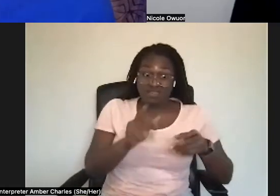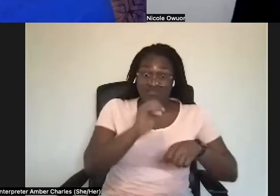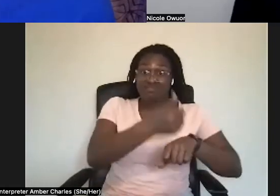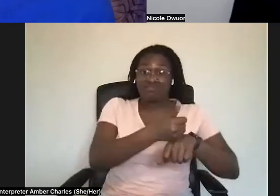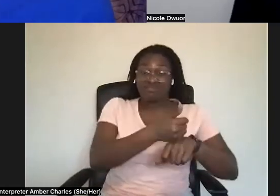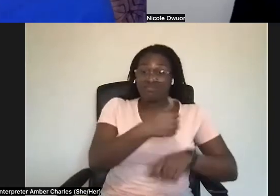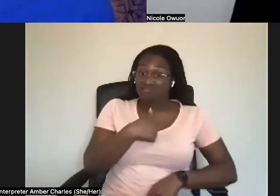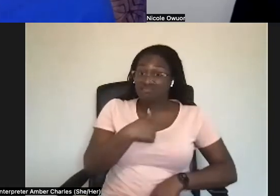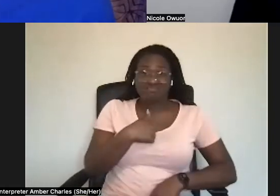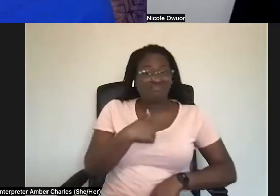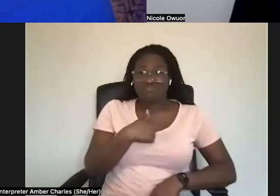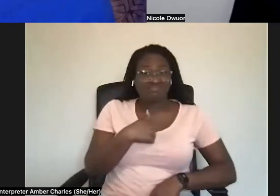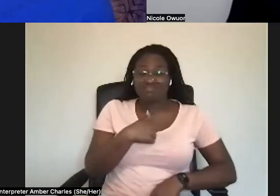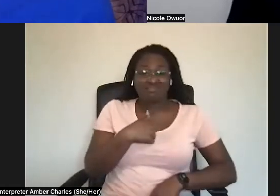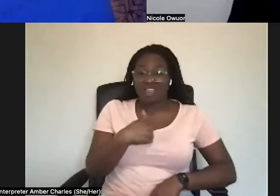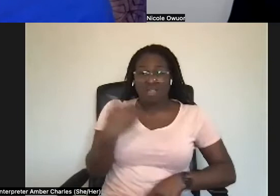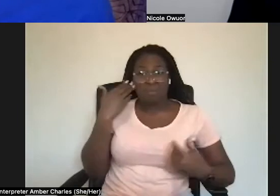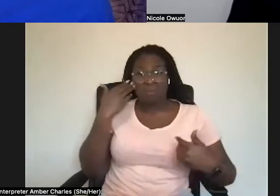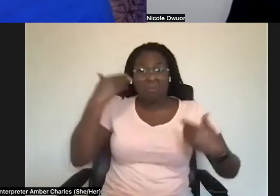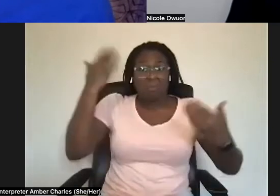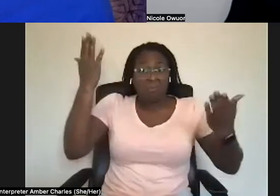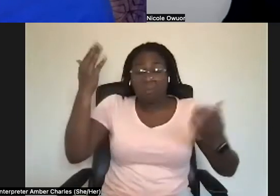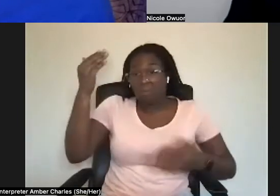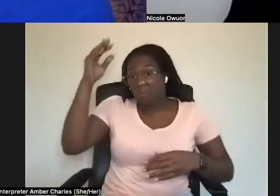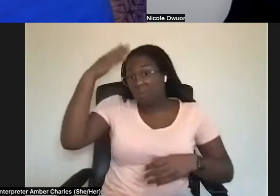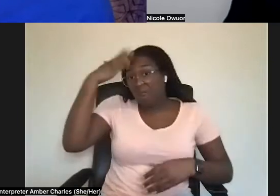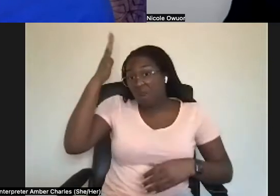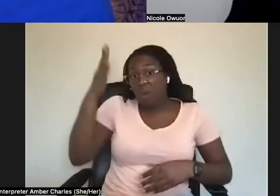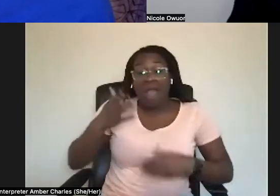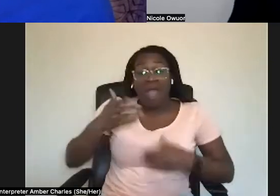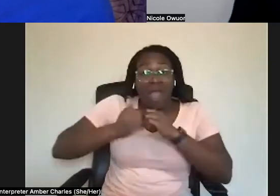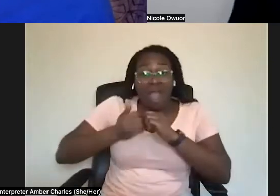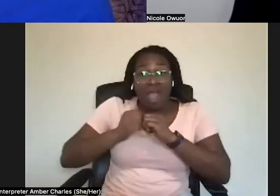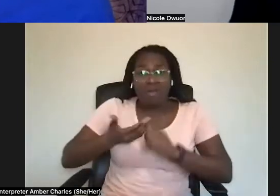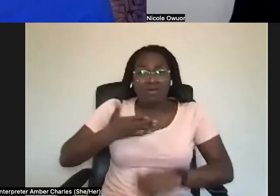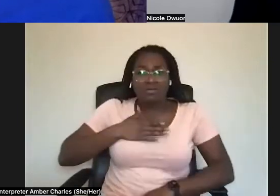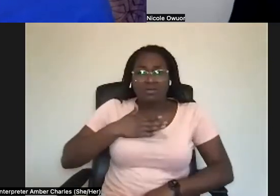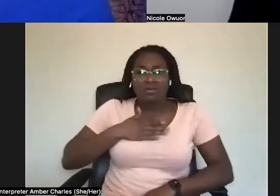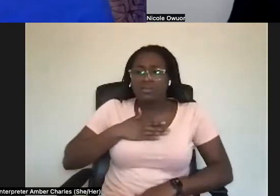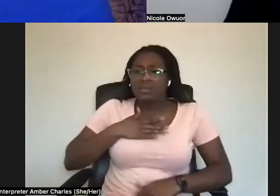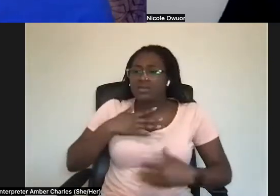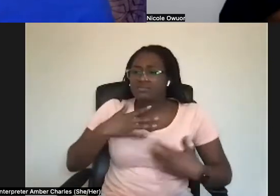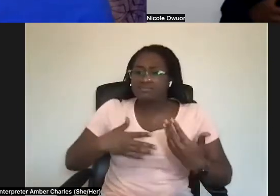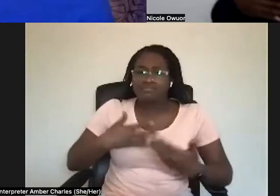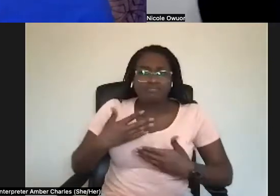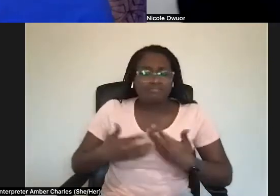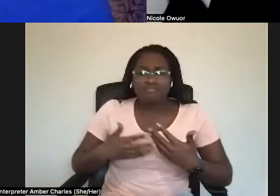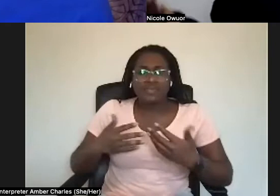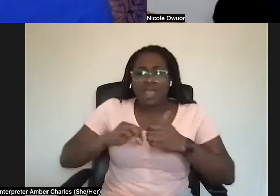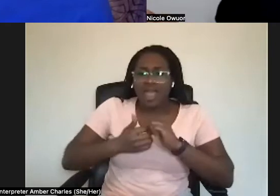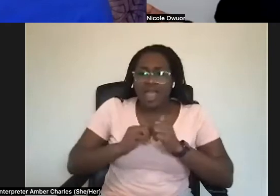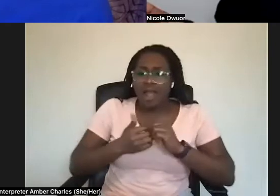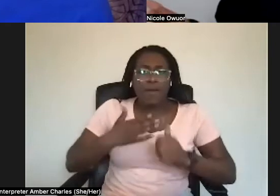I was not really cognizant of how my vocalization was inspiring